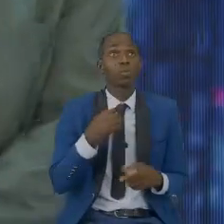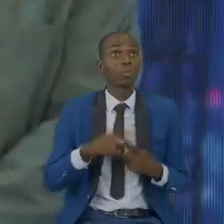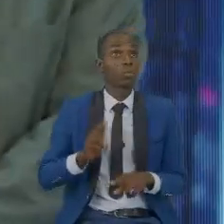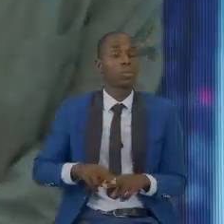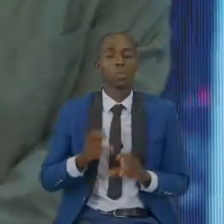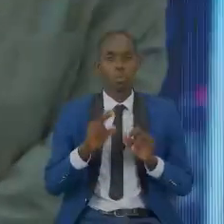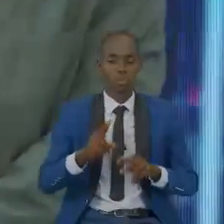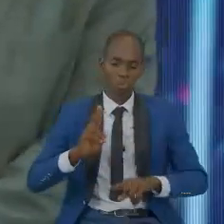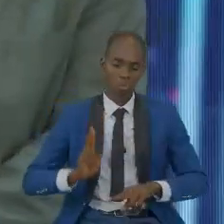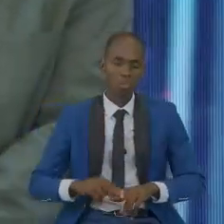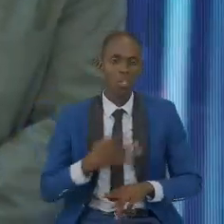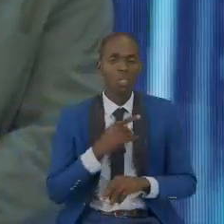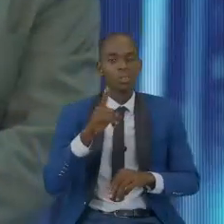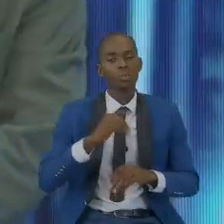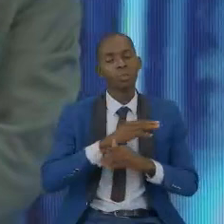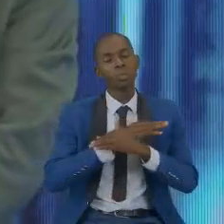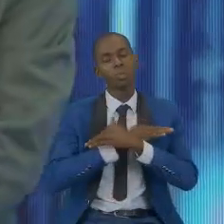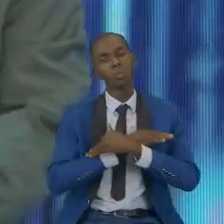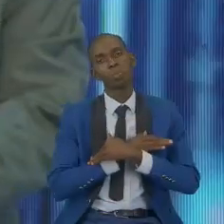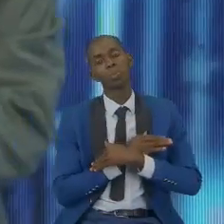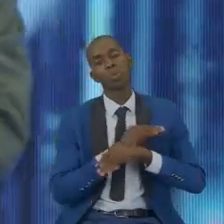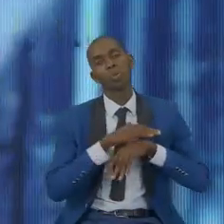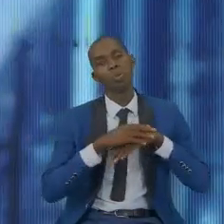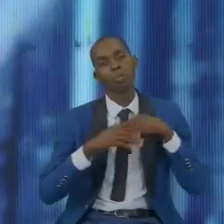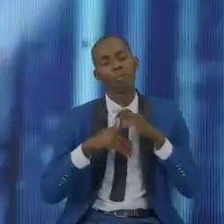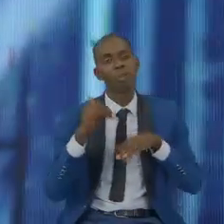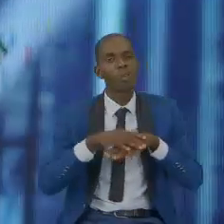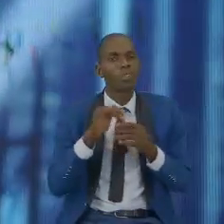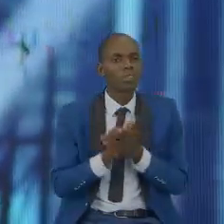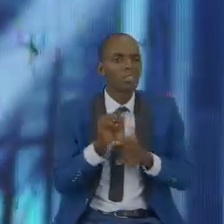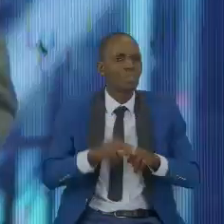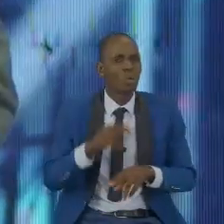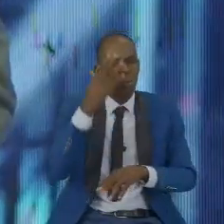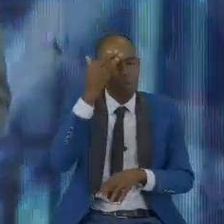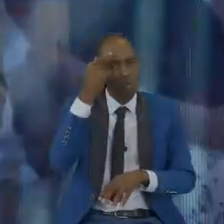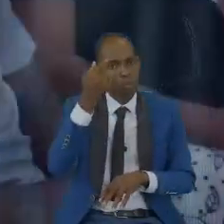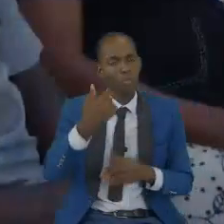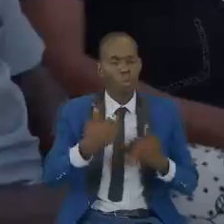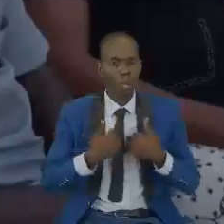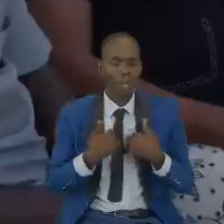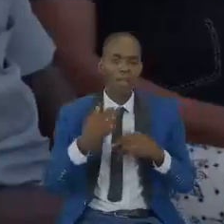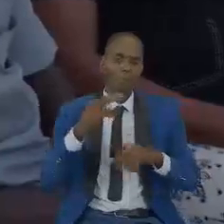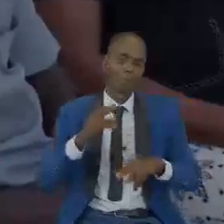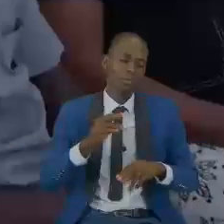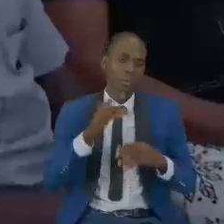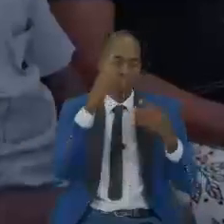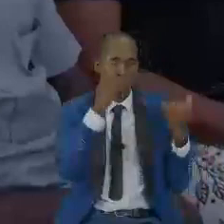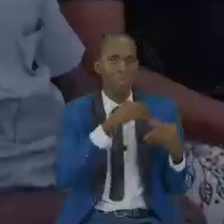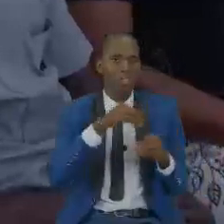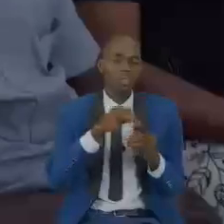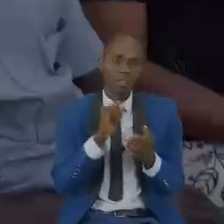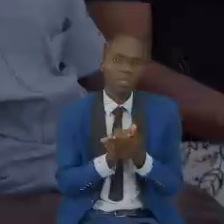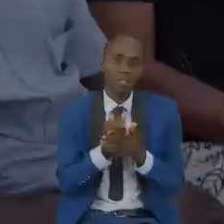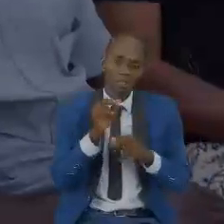you rest and you relax on that chair. Why? Because you have faith that that chair will carry your weight. Look at